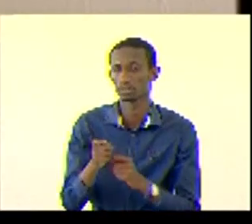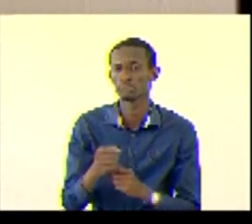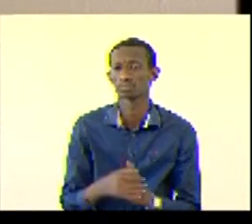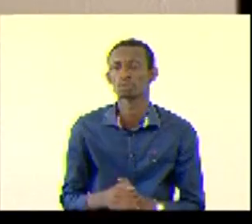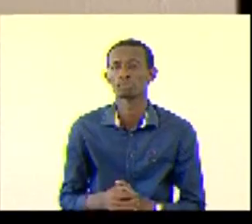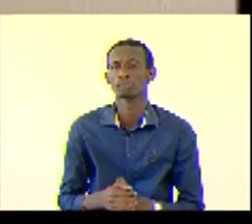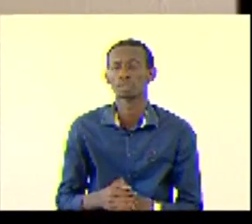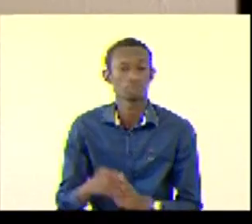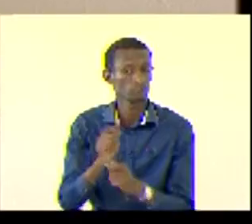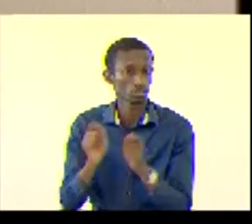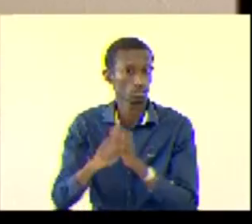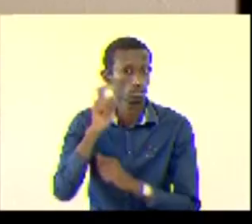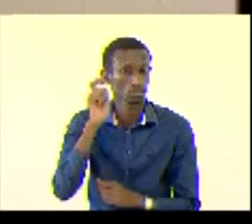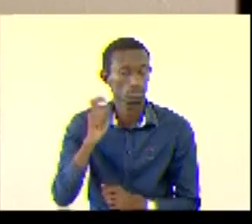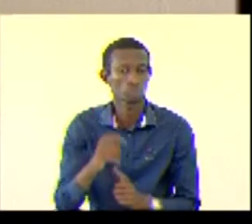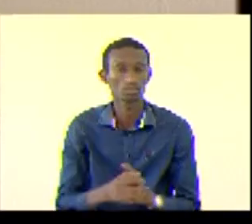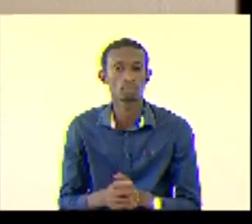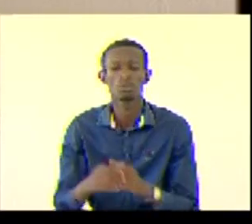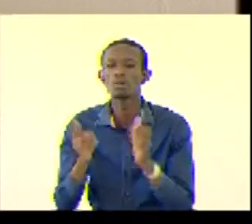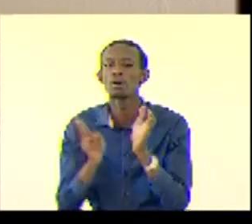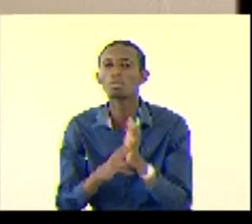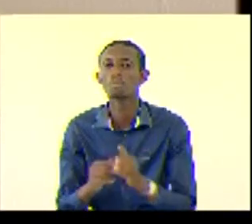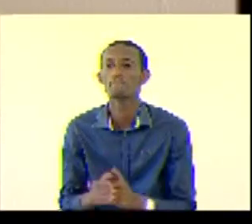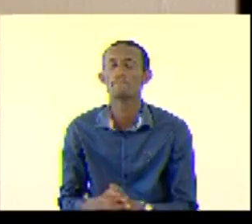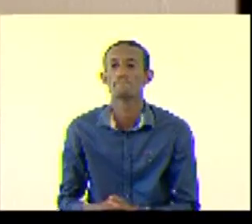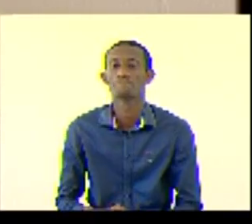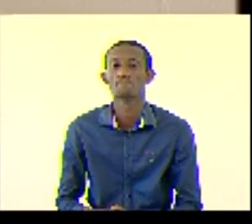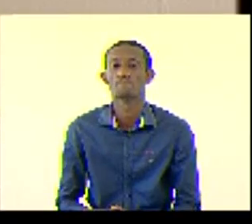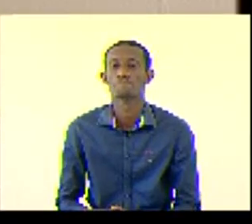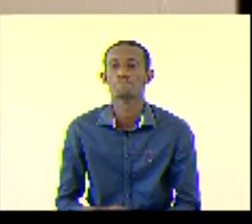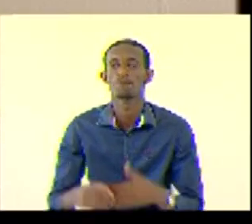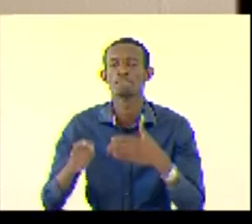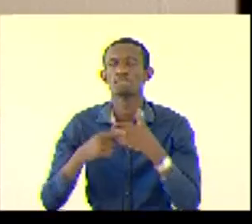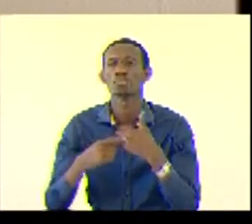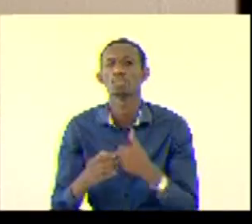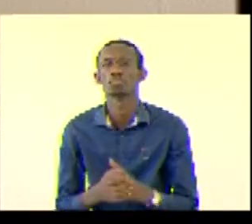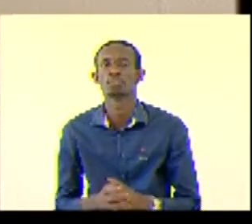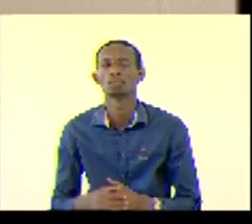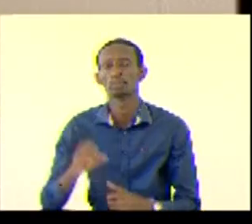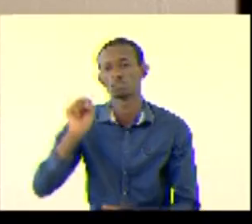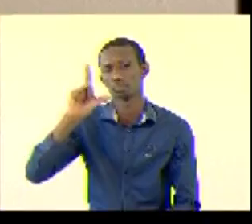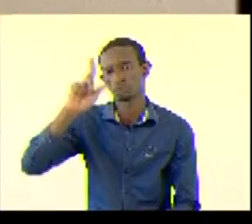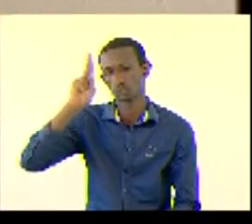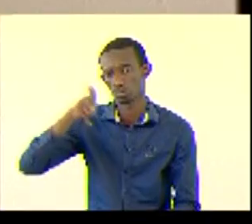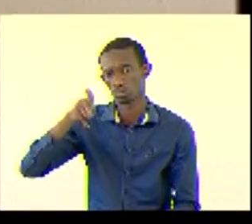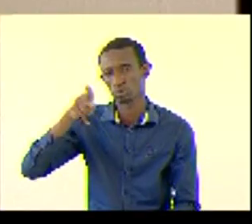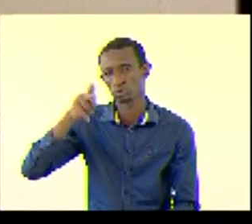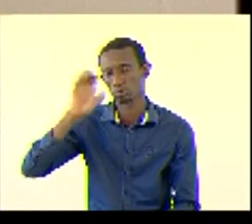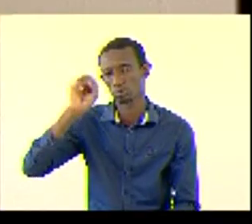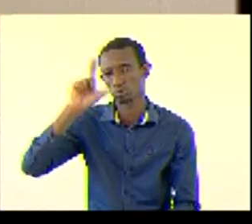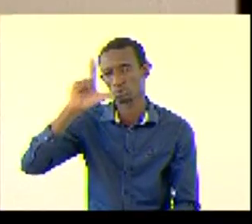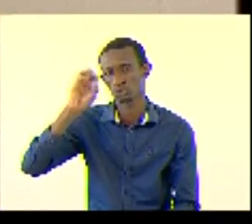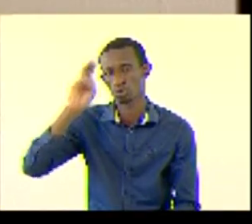change in x will be equaling to the slope, which will be equaling to the